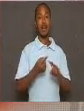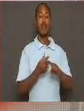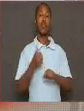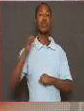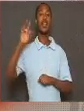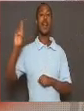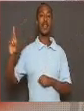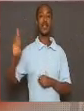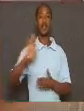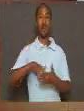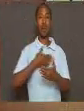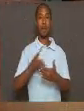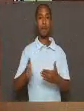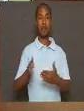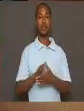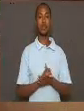right column.